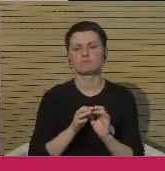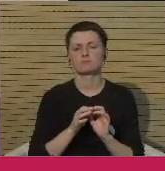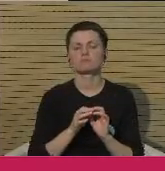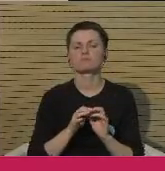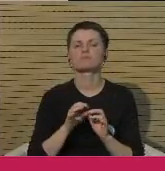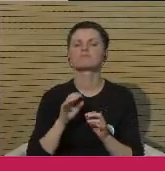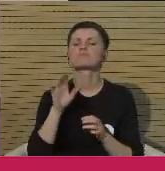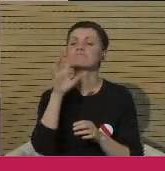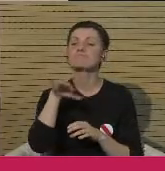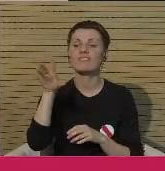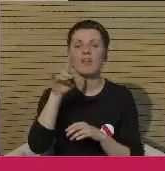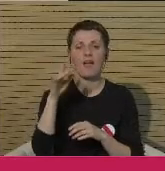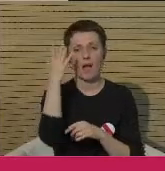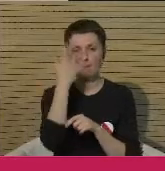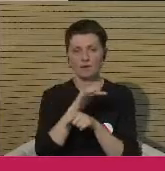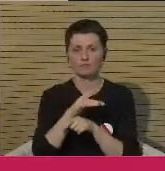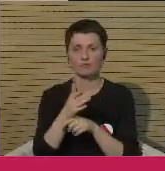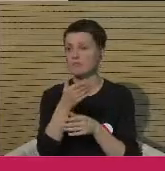Belarus.